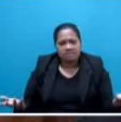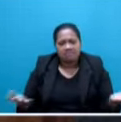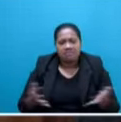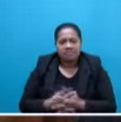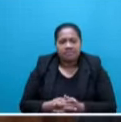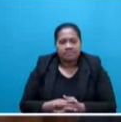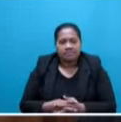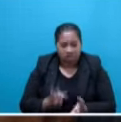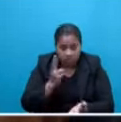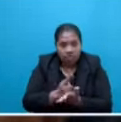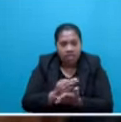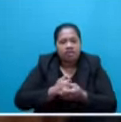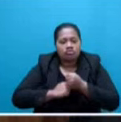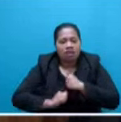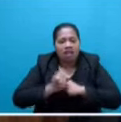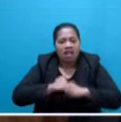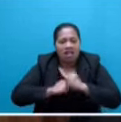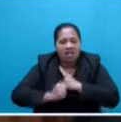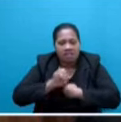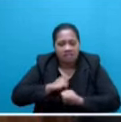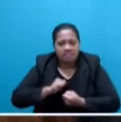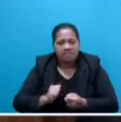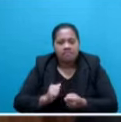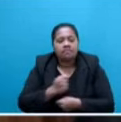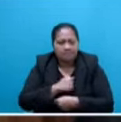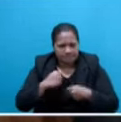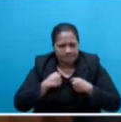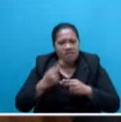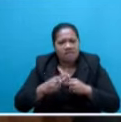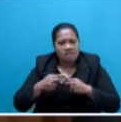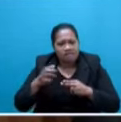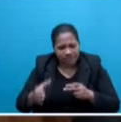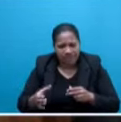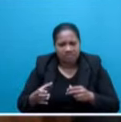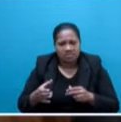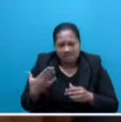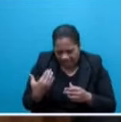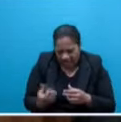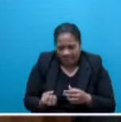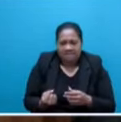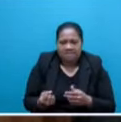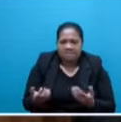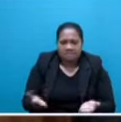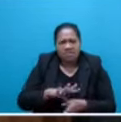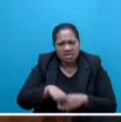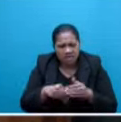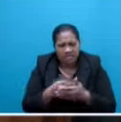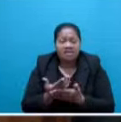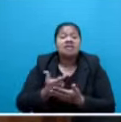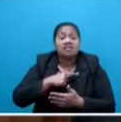This real struggle our cane farmers are facing each and every day, and this is why we have